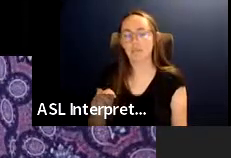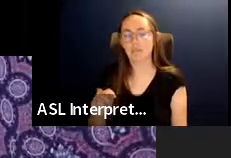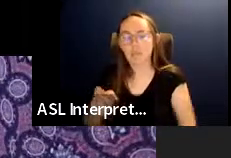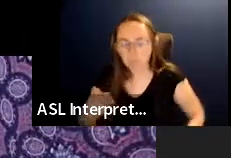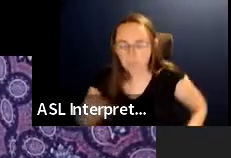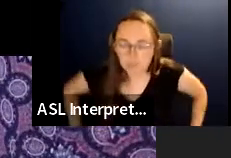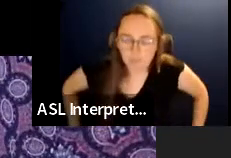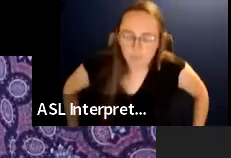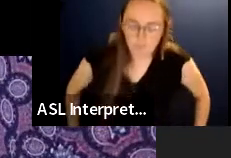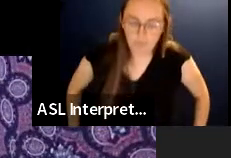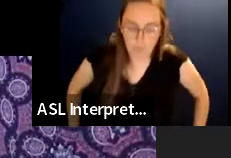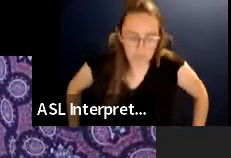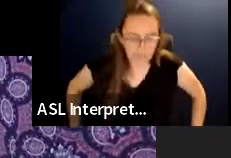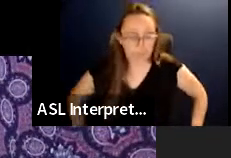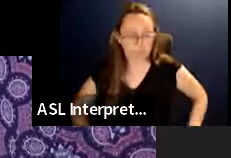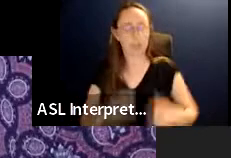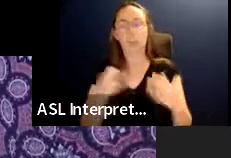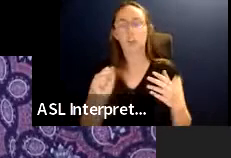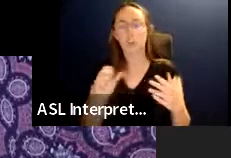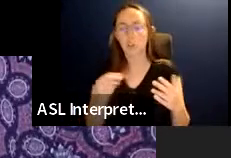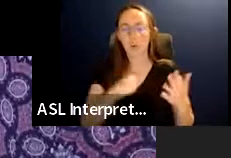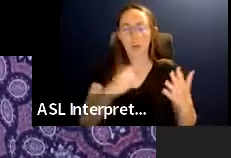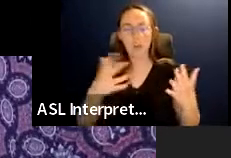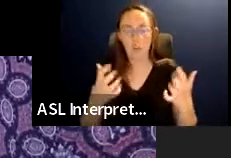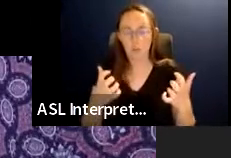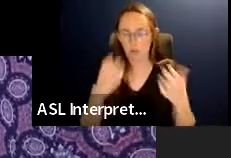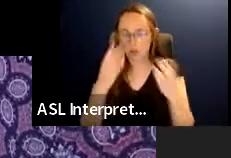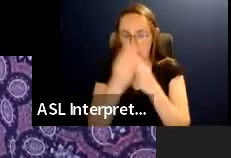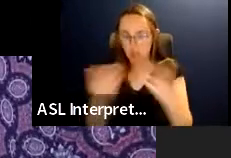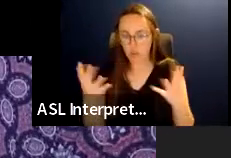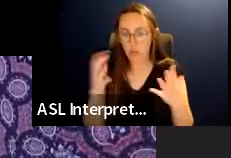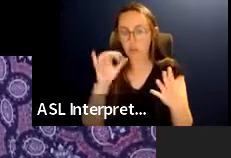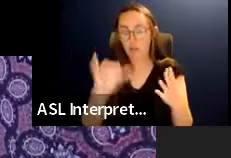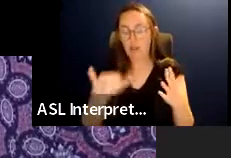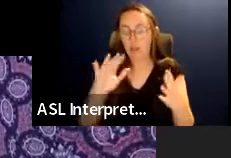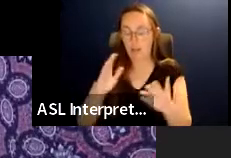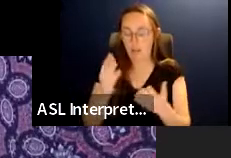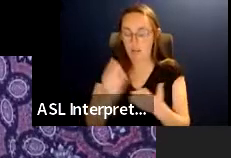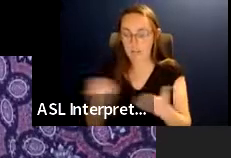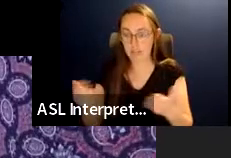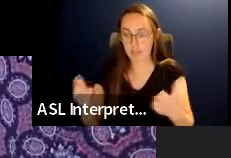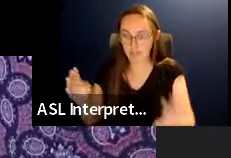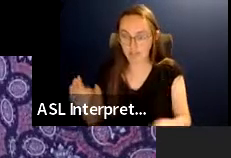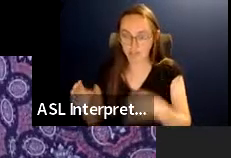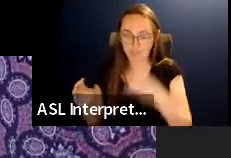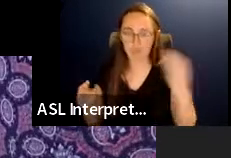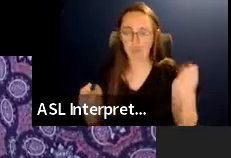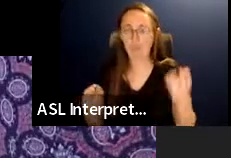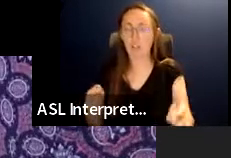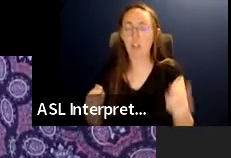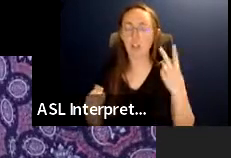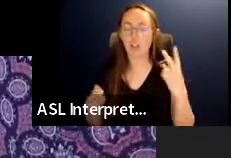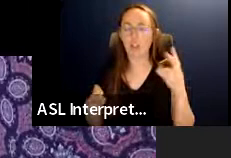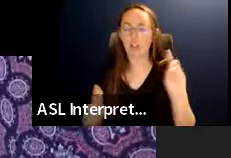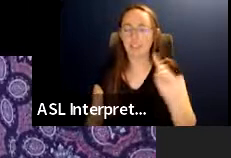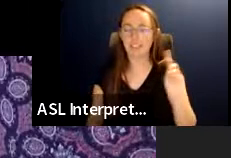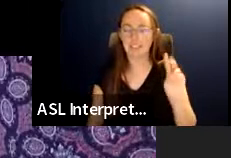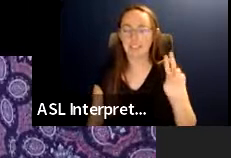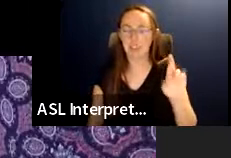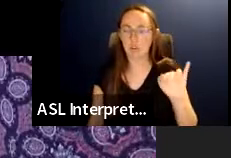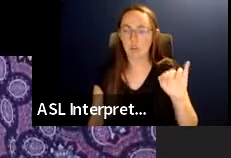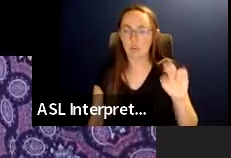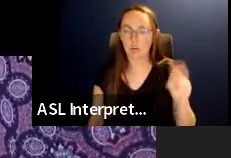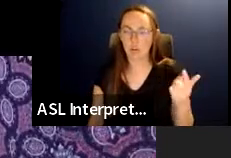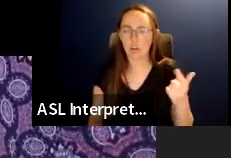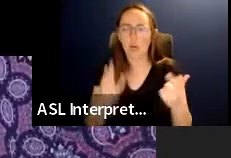So I'm just going to go ahead, take the materials out of your kit. You have two D-rings. You're going to need a spoon, you